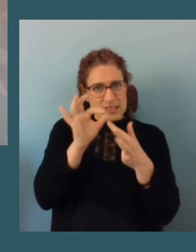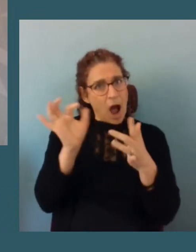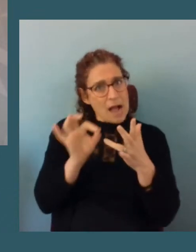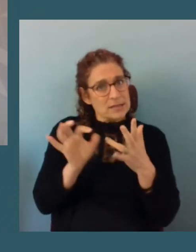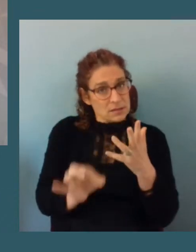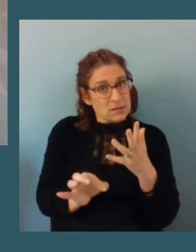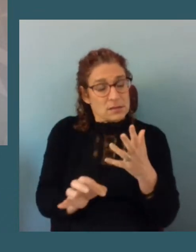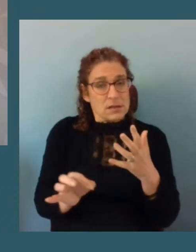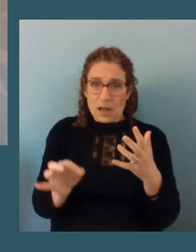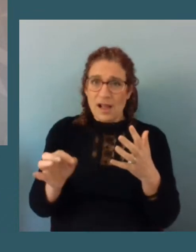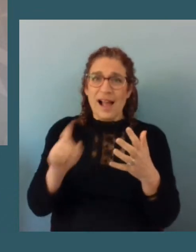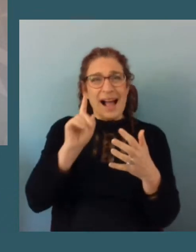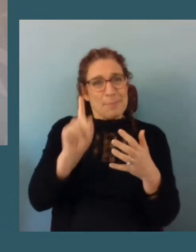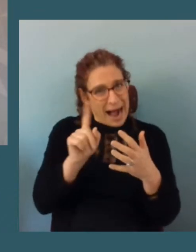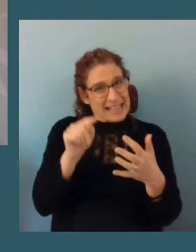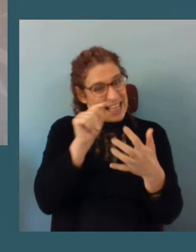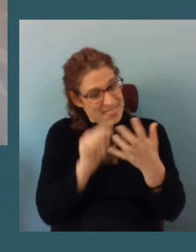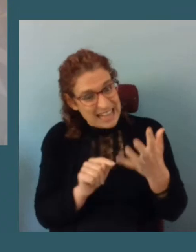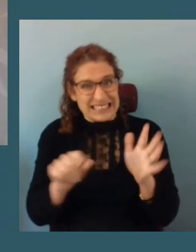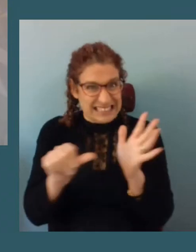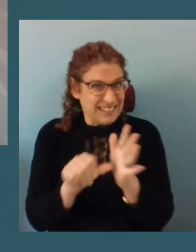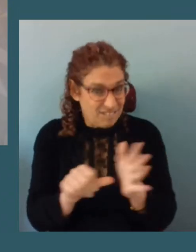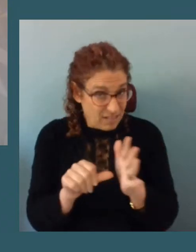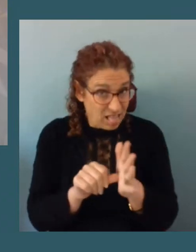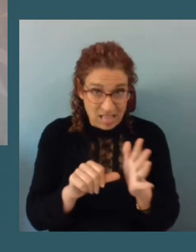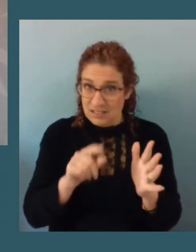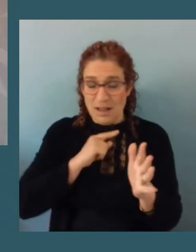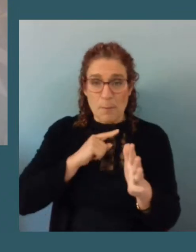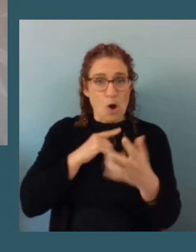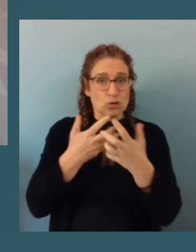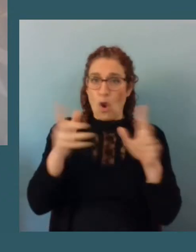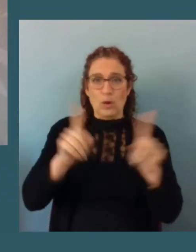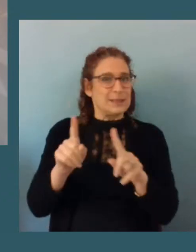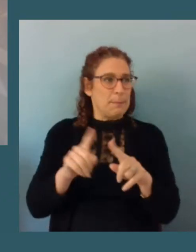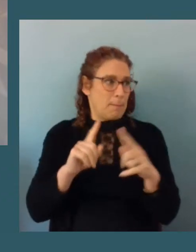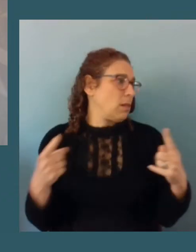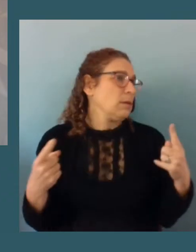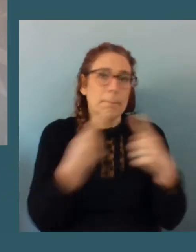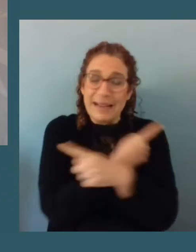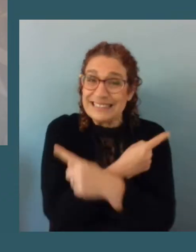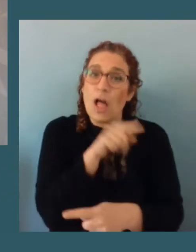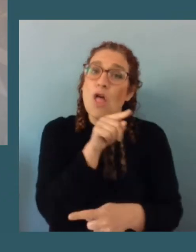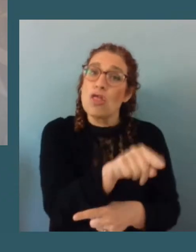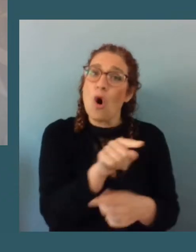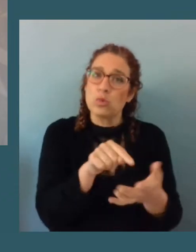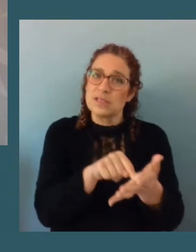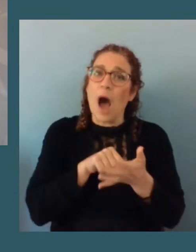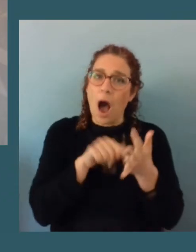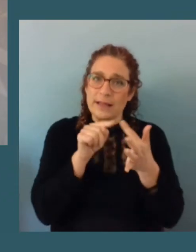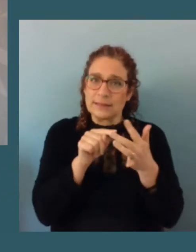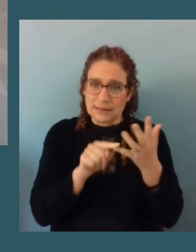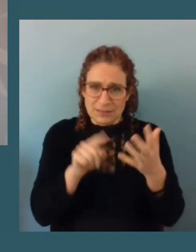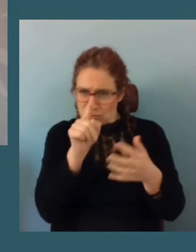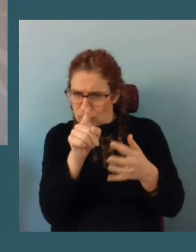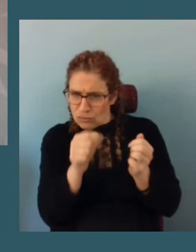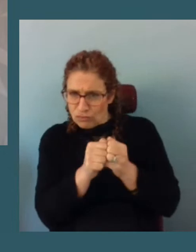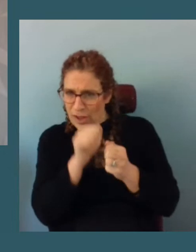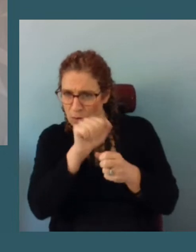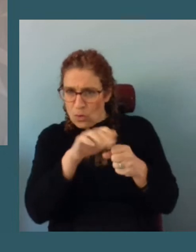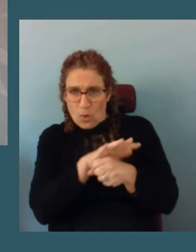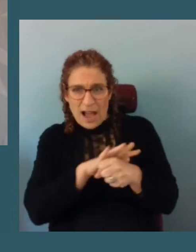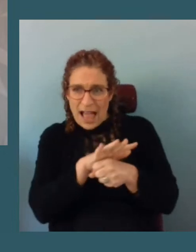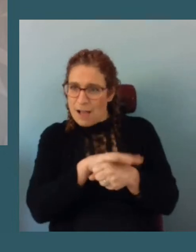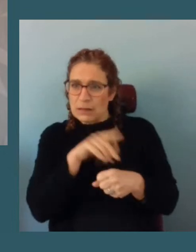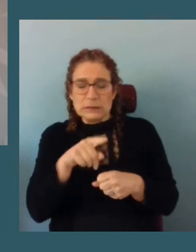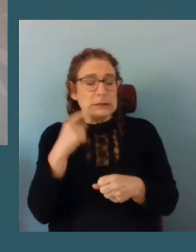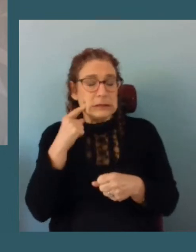very difficult and lots of people are not seeing that. I don't know, would you agree that in your area as well that it's just missed if